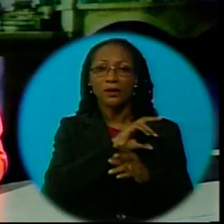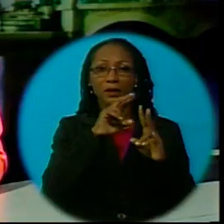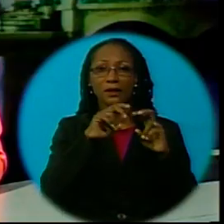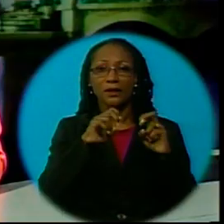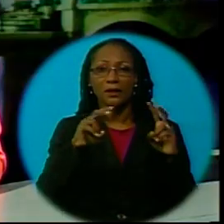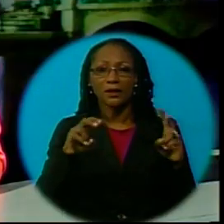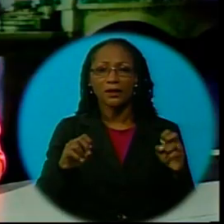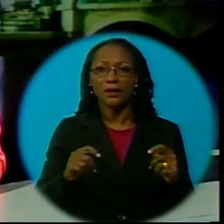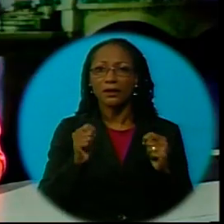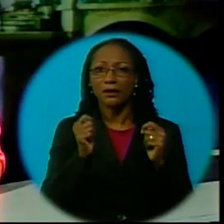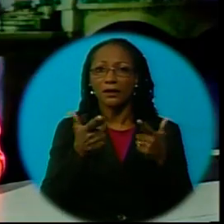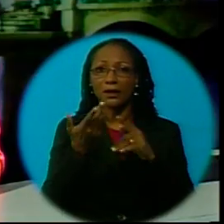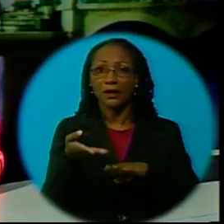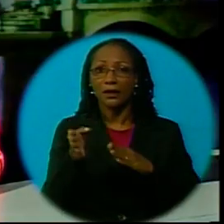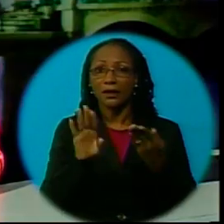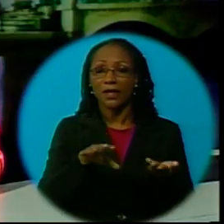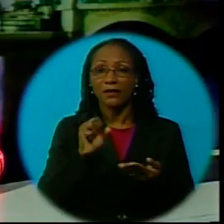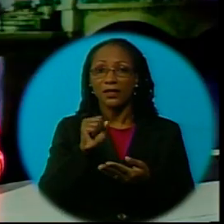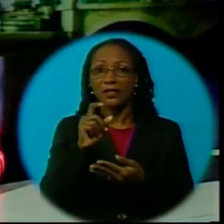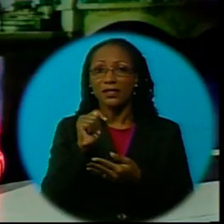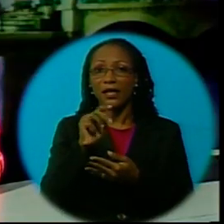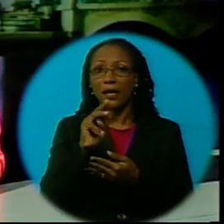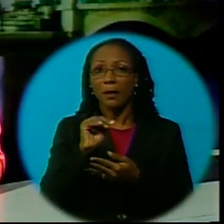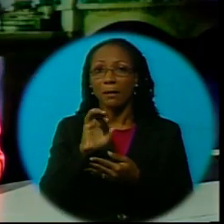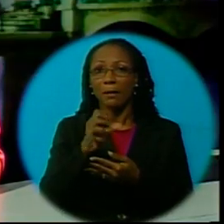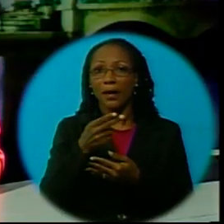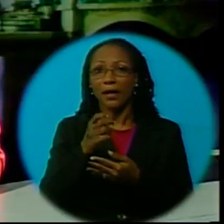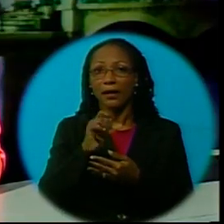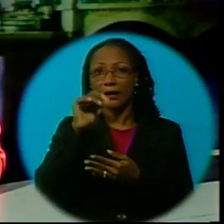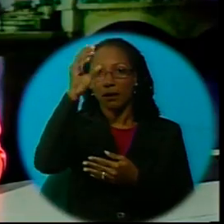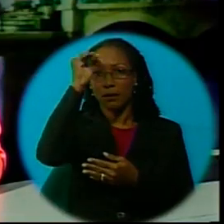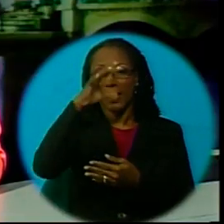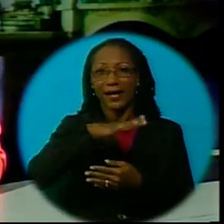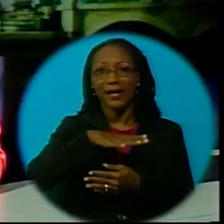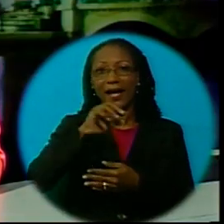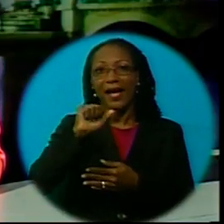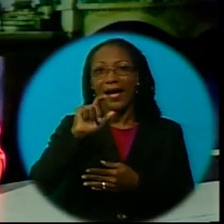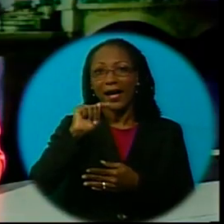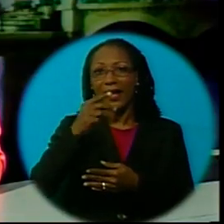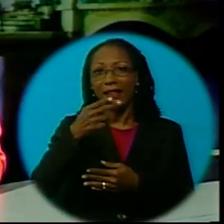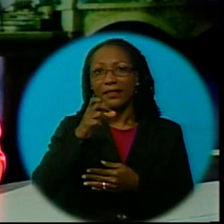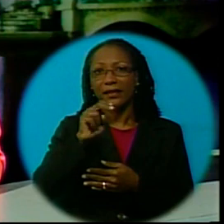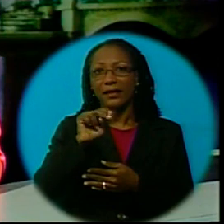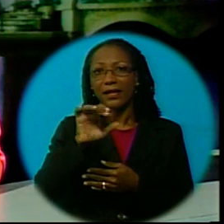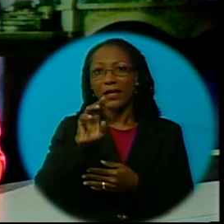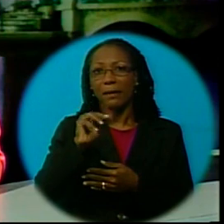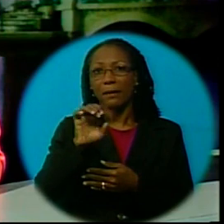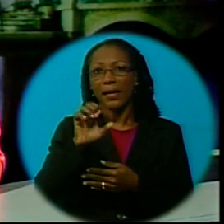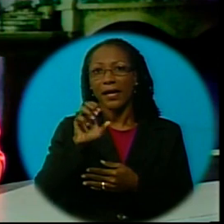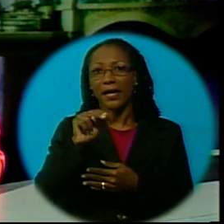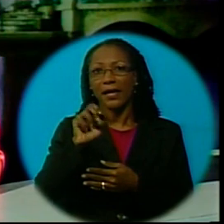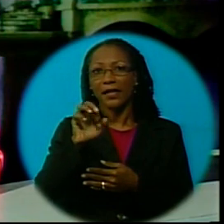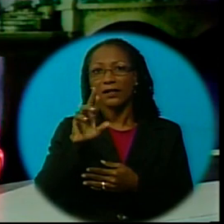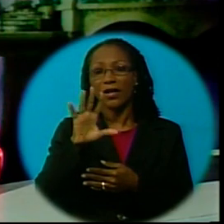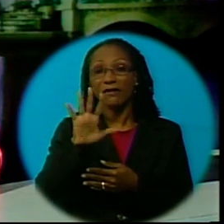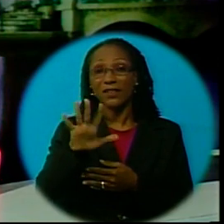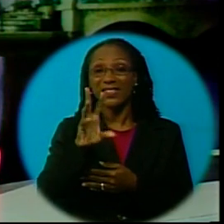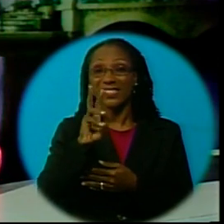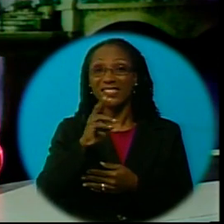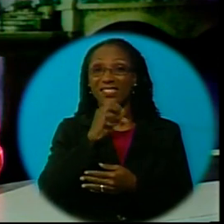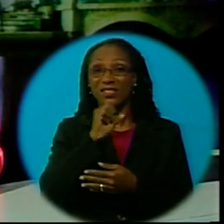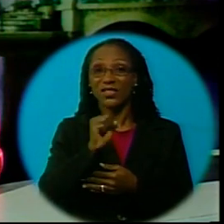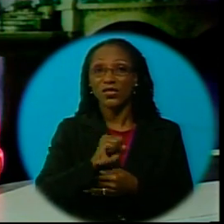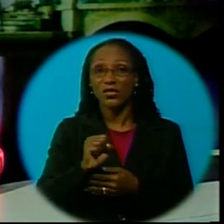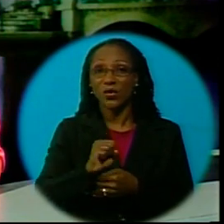Lawmen are investigating the sudden death of a St. Michael man. Anthony Maynard, a 56-year-old freighter of Berksland, Britons